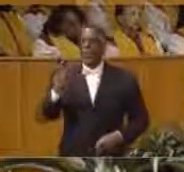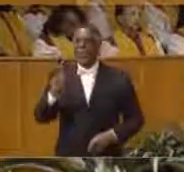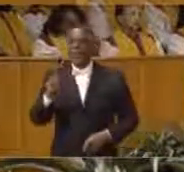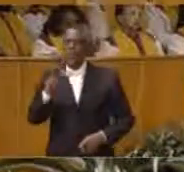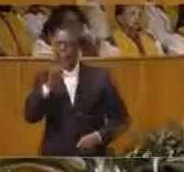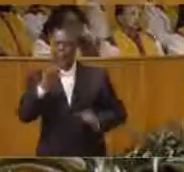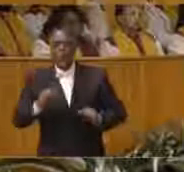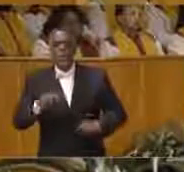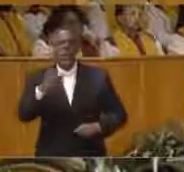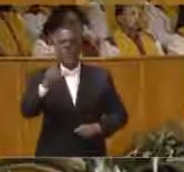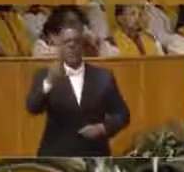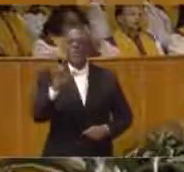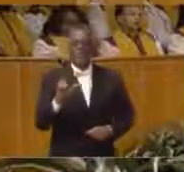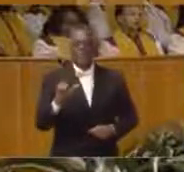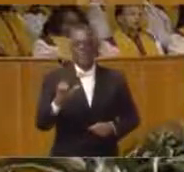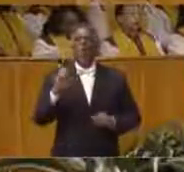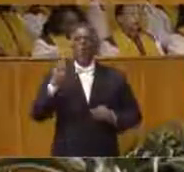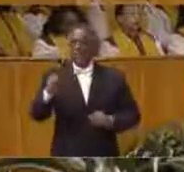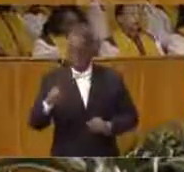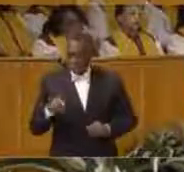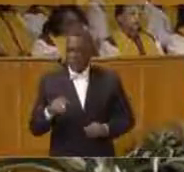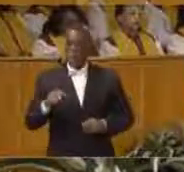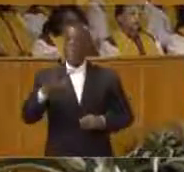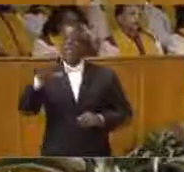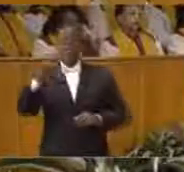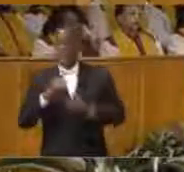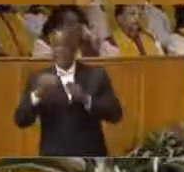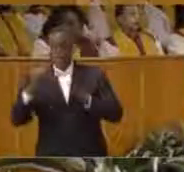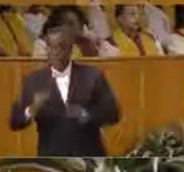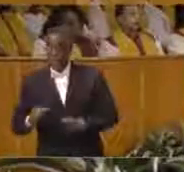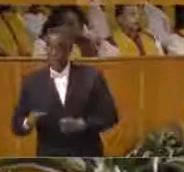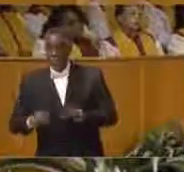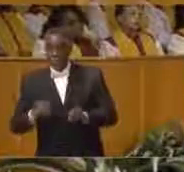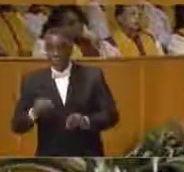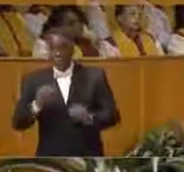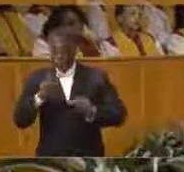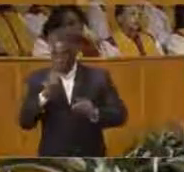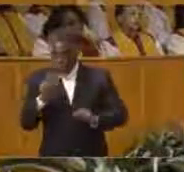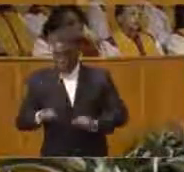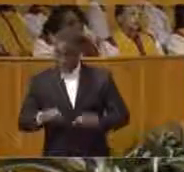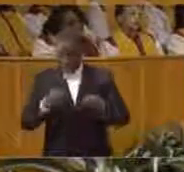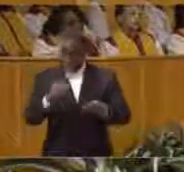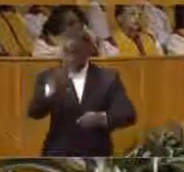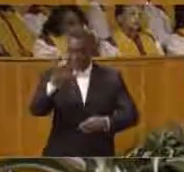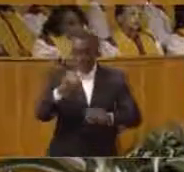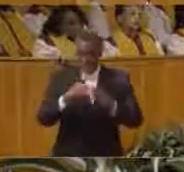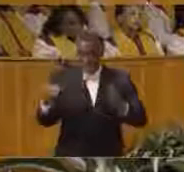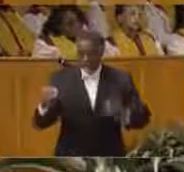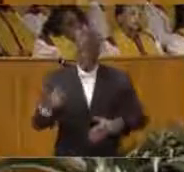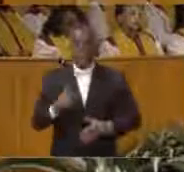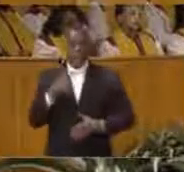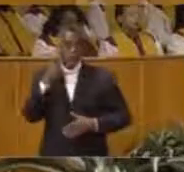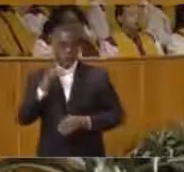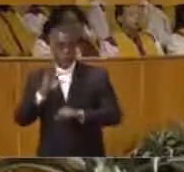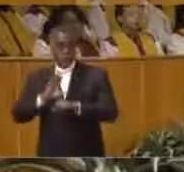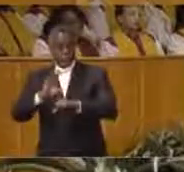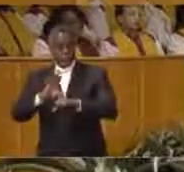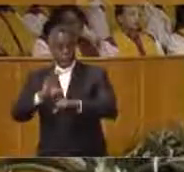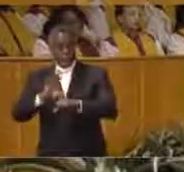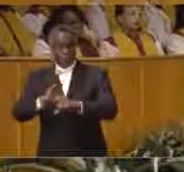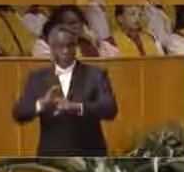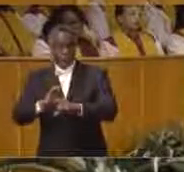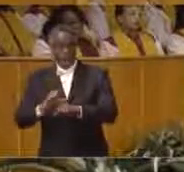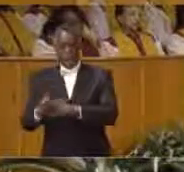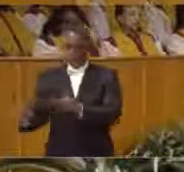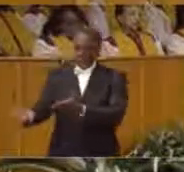And after everybody with $100, they call for the $50 line. I've been in a church, Dick Knowles, where